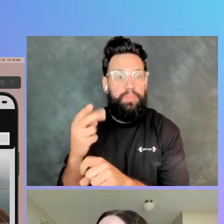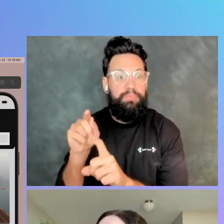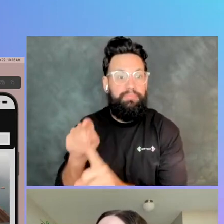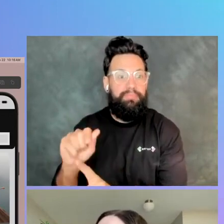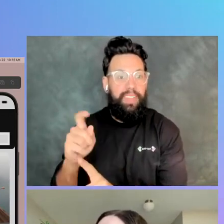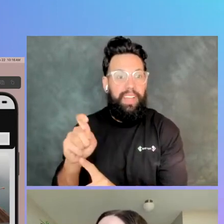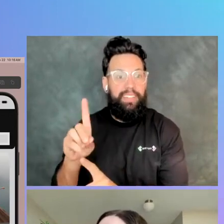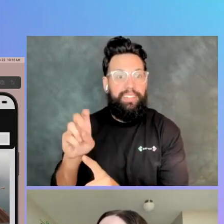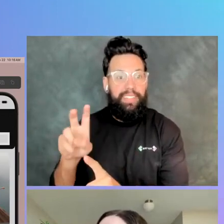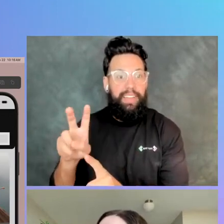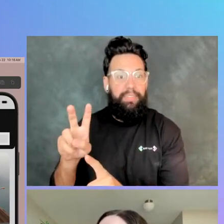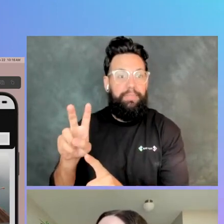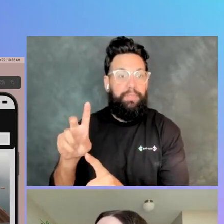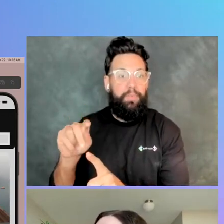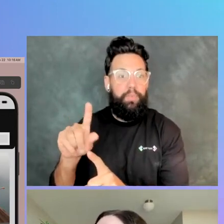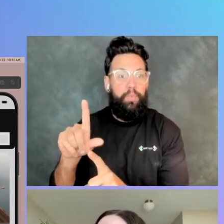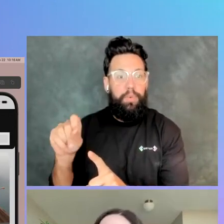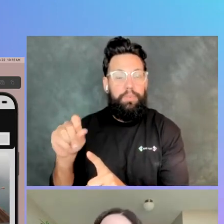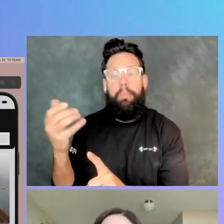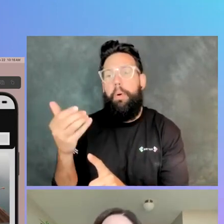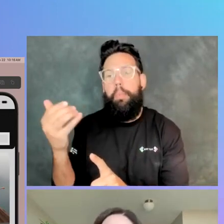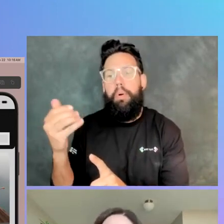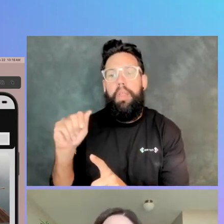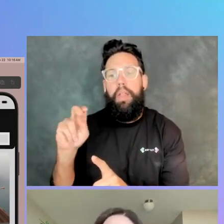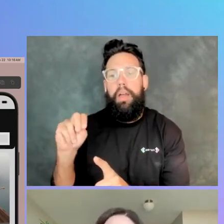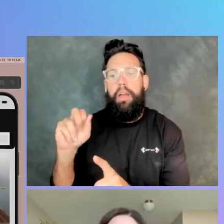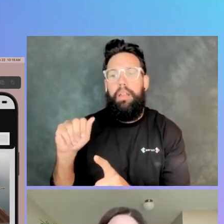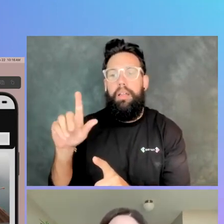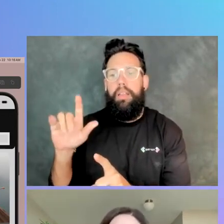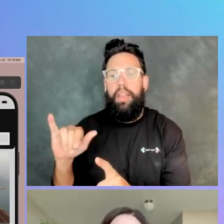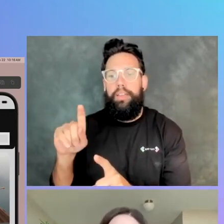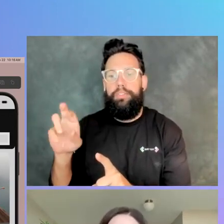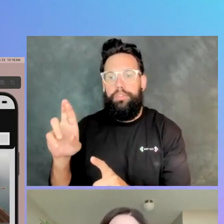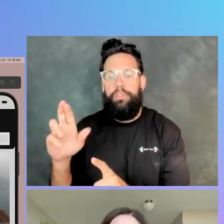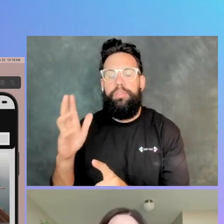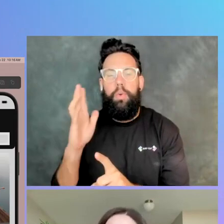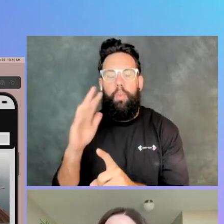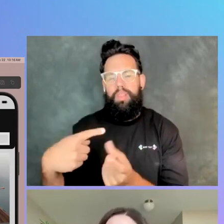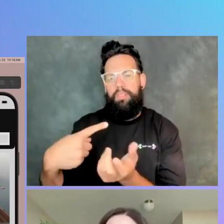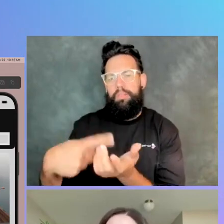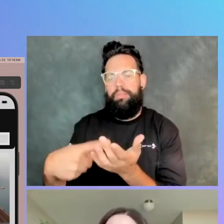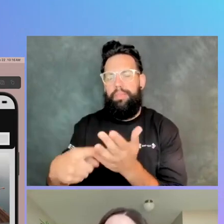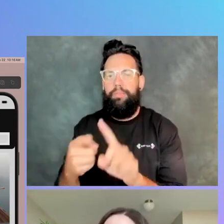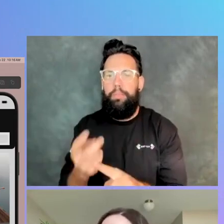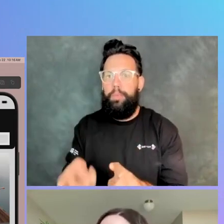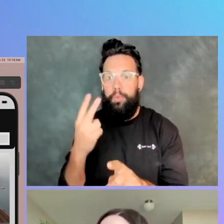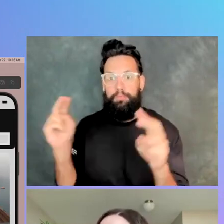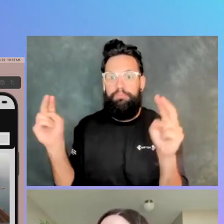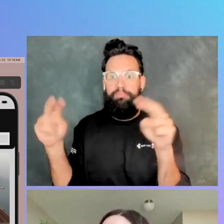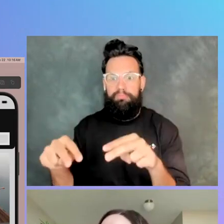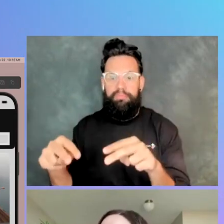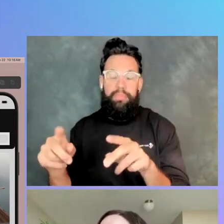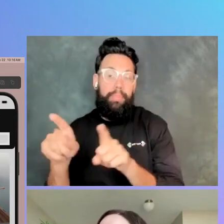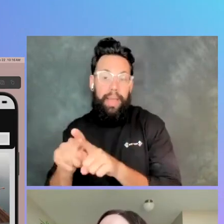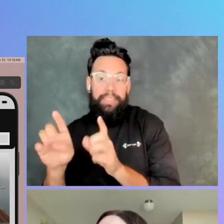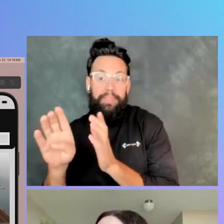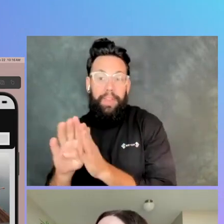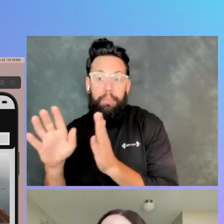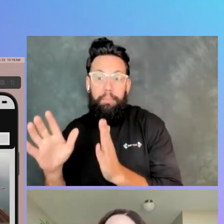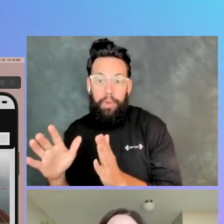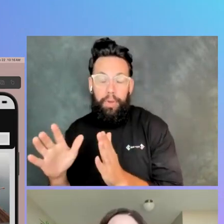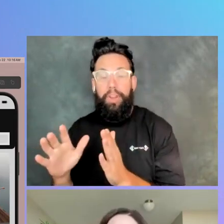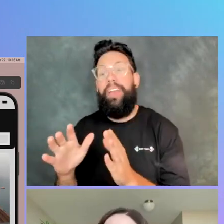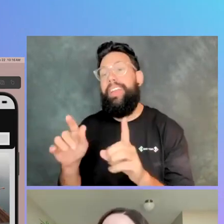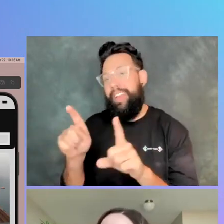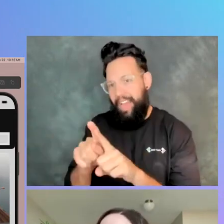showing up here on the screen. And so I'll talk about this from a developer perspective first, and then I'll switch and talk about how you could use this as